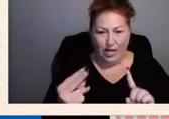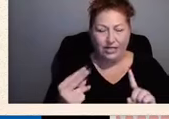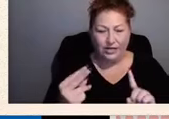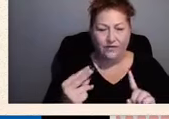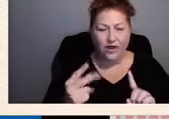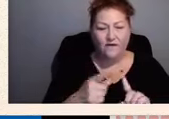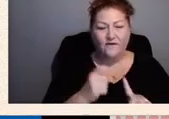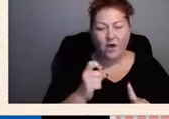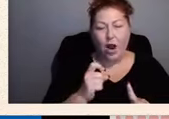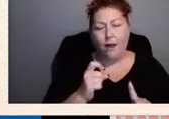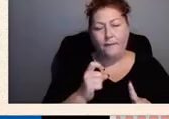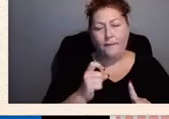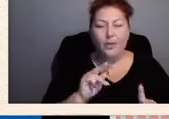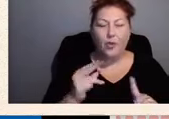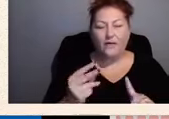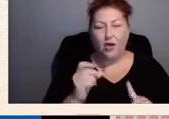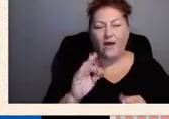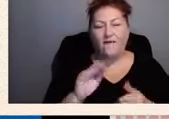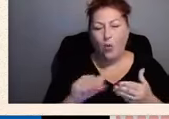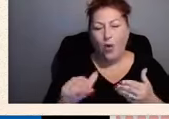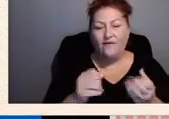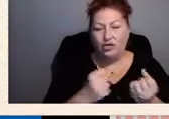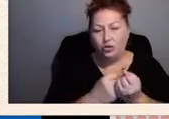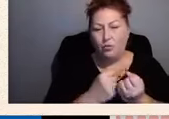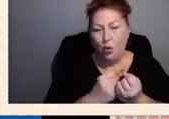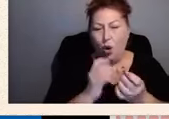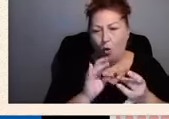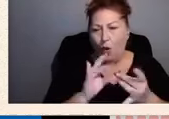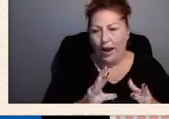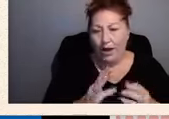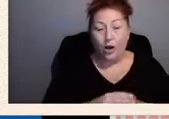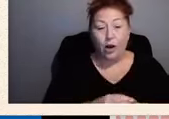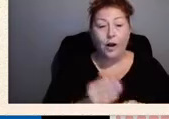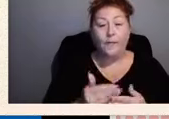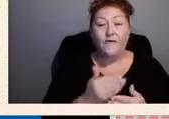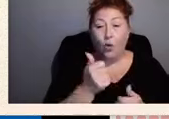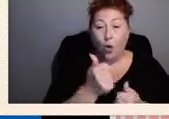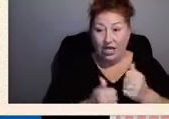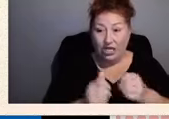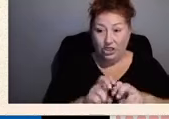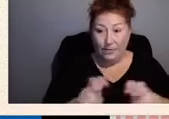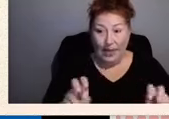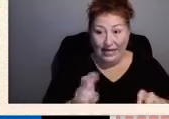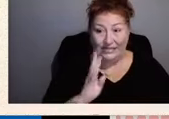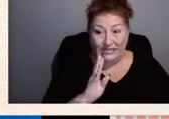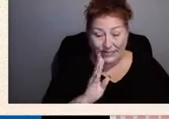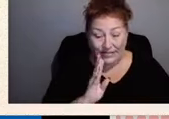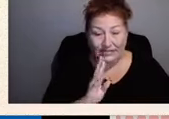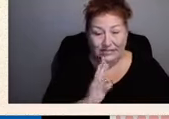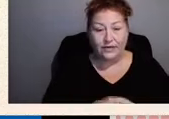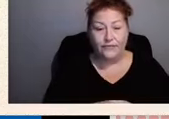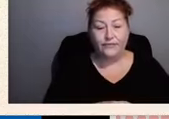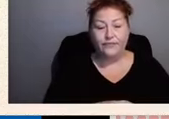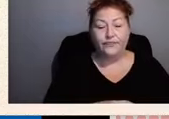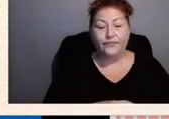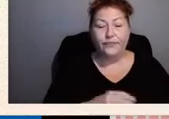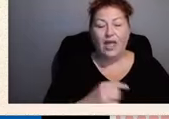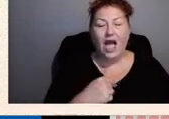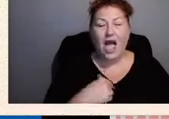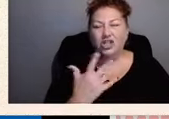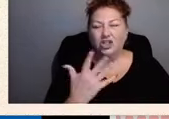view of a waiver support coordinator. Before each panelist speaks, I just want to